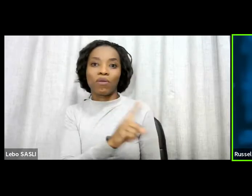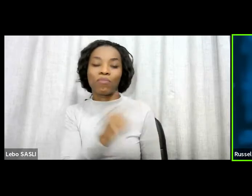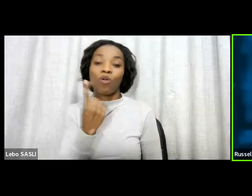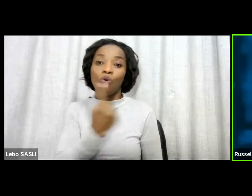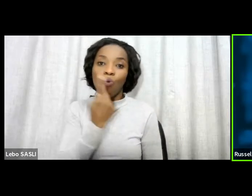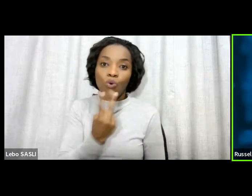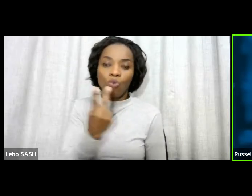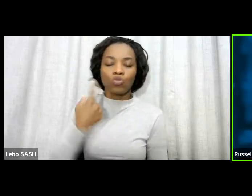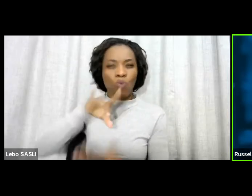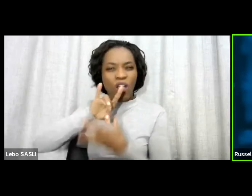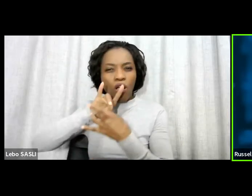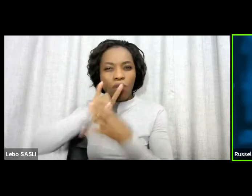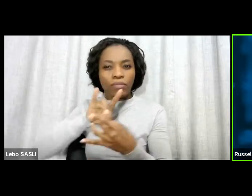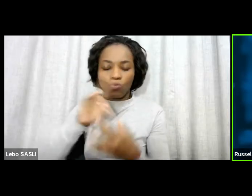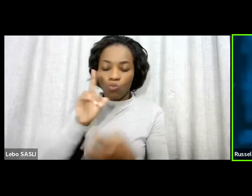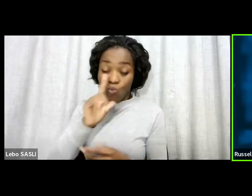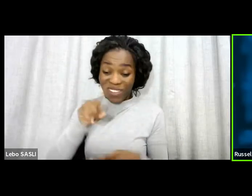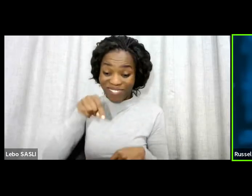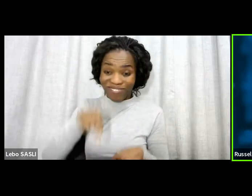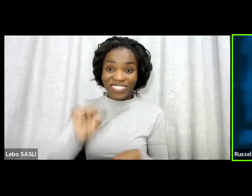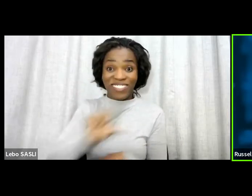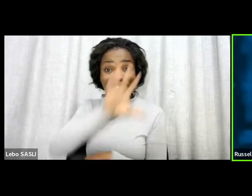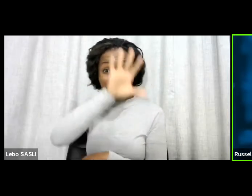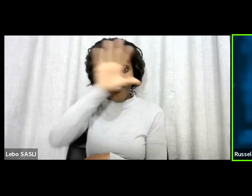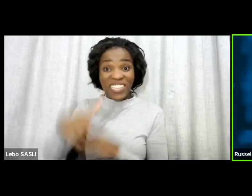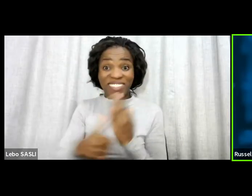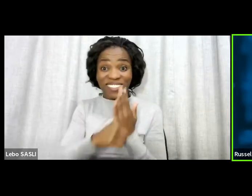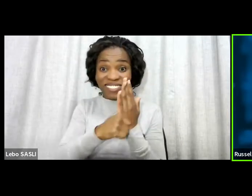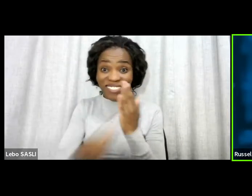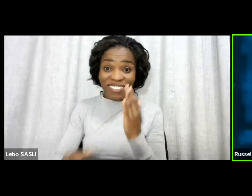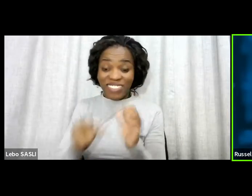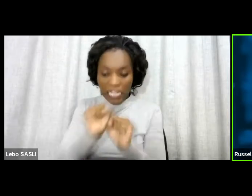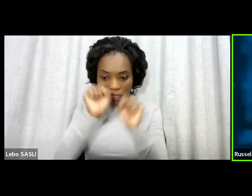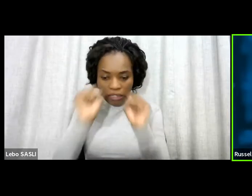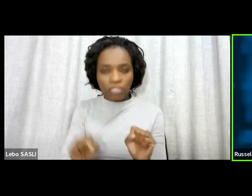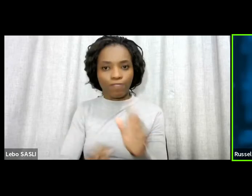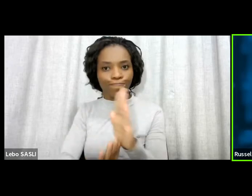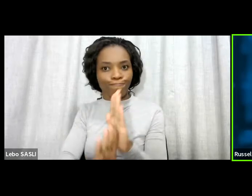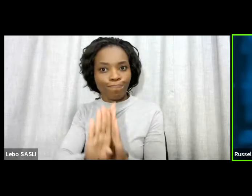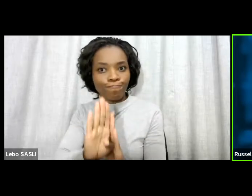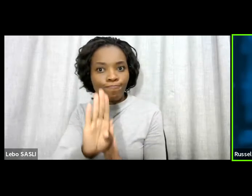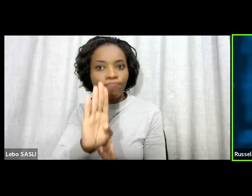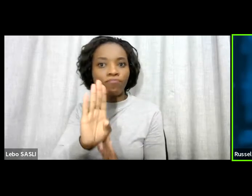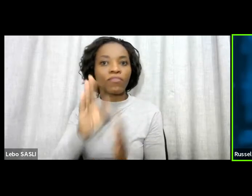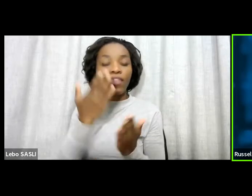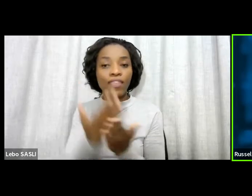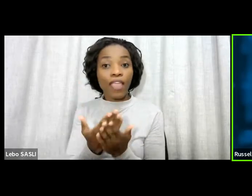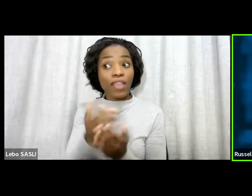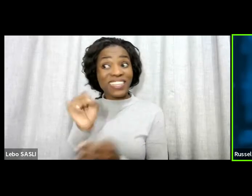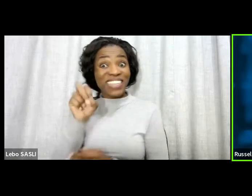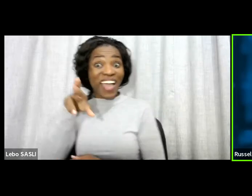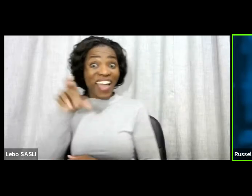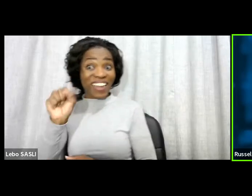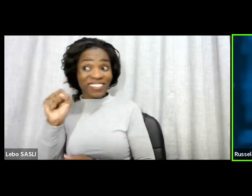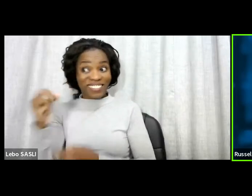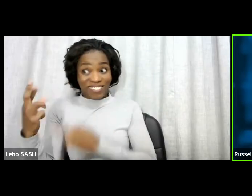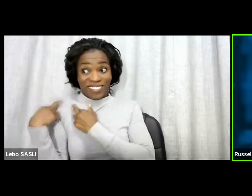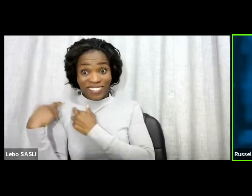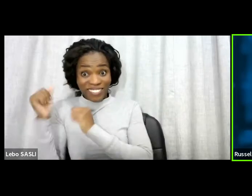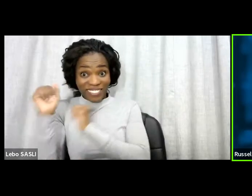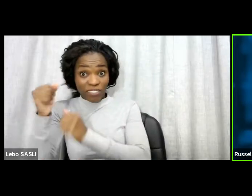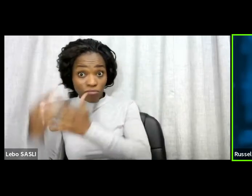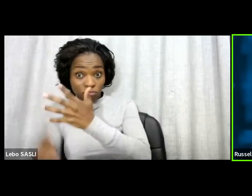the country's tax system by striving to maintain a balance between SARS powers and duties on the one